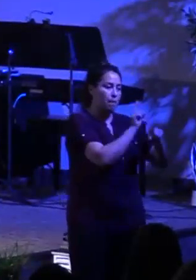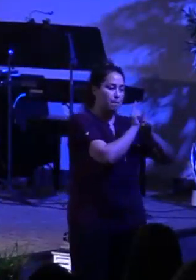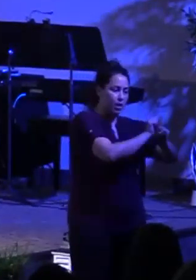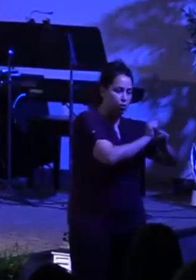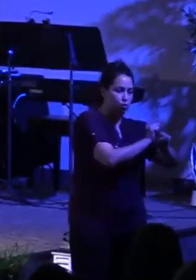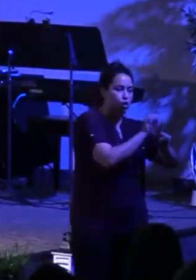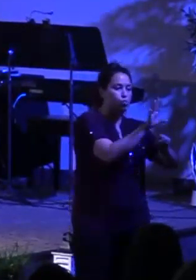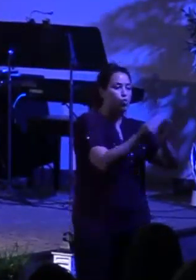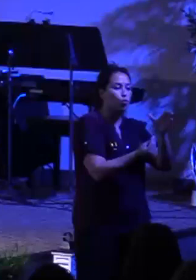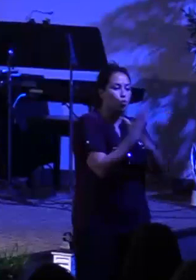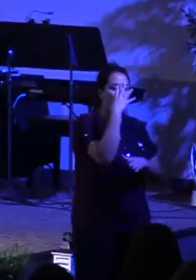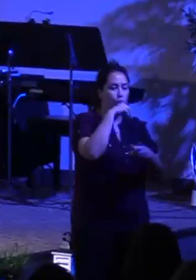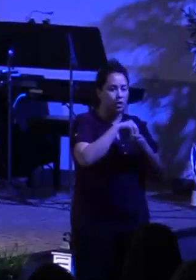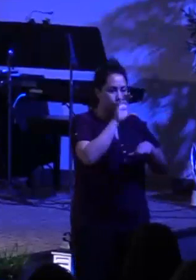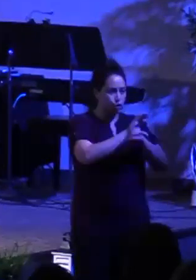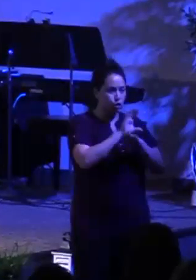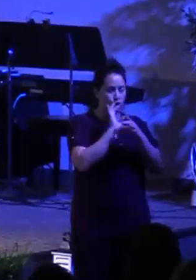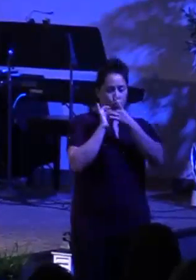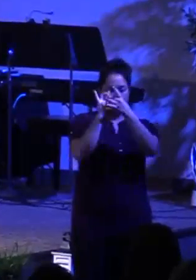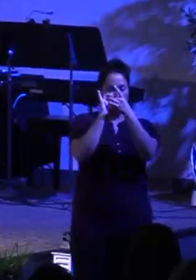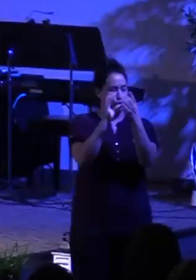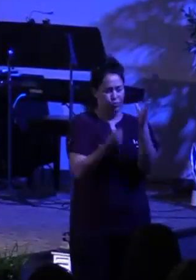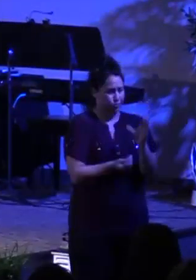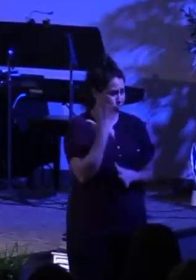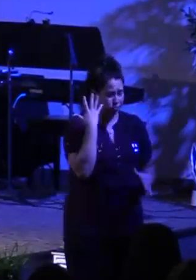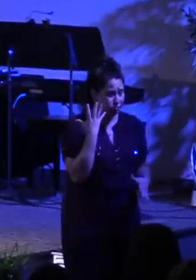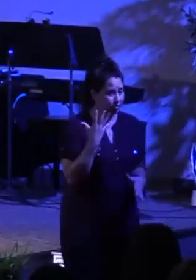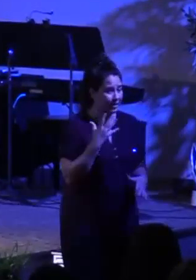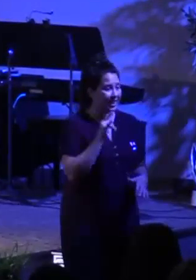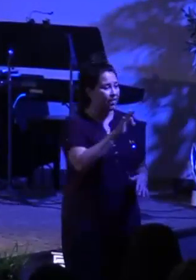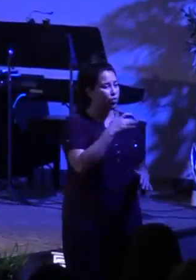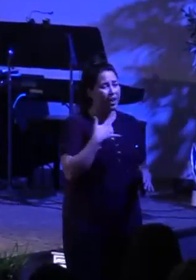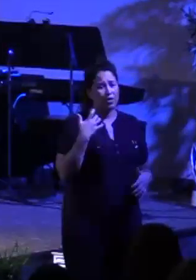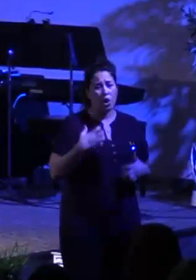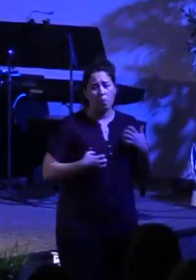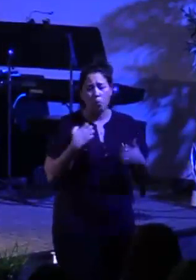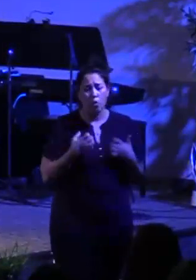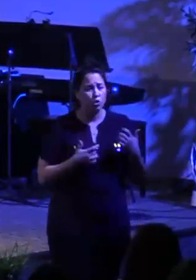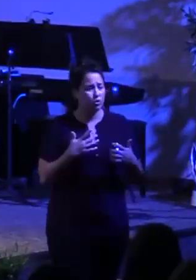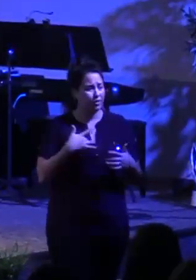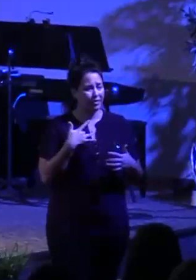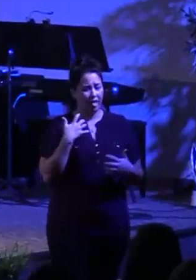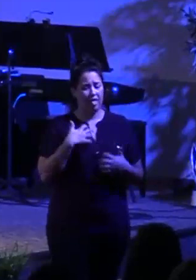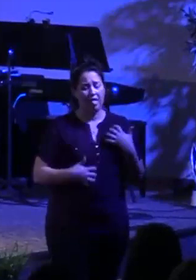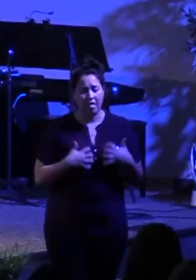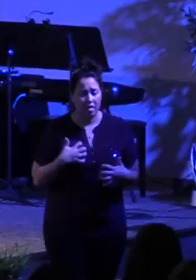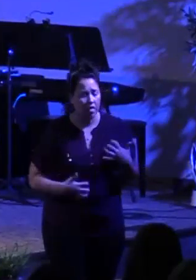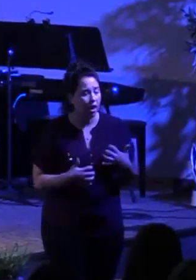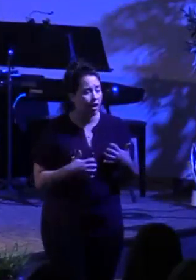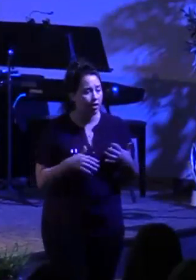If you have a distorted, sort of emotional, disharmonious life, ask for